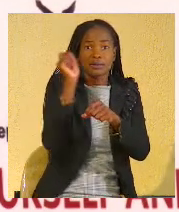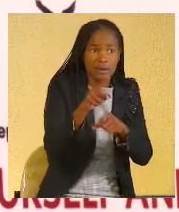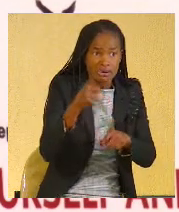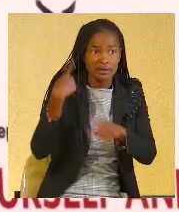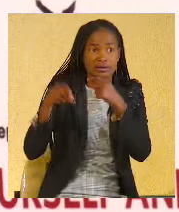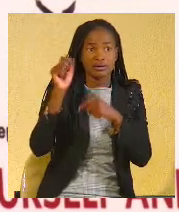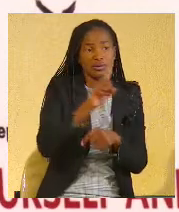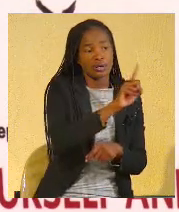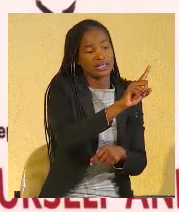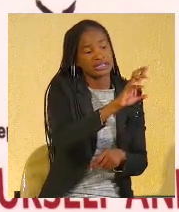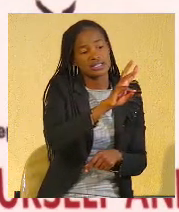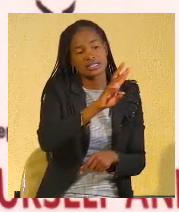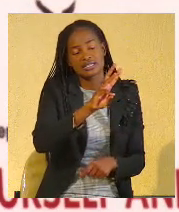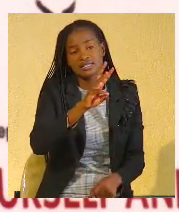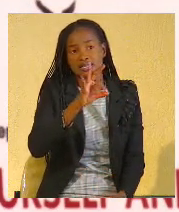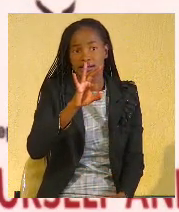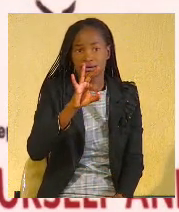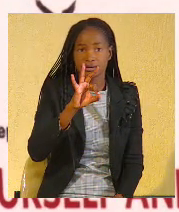169,